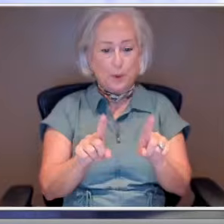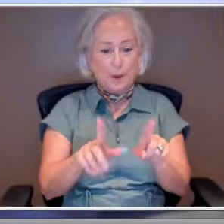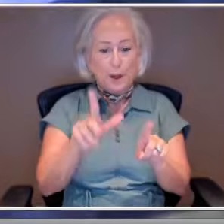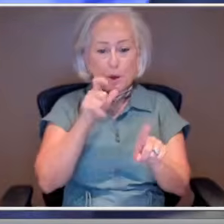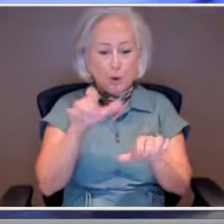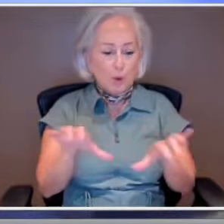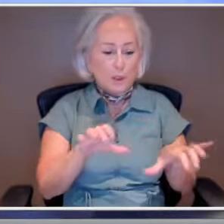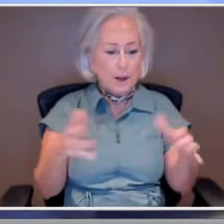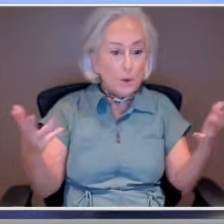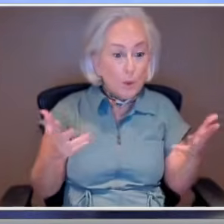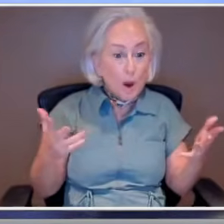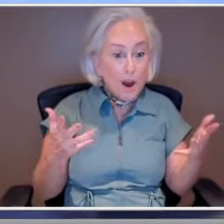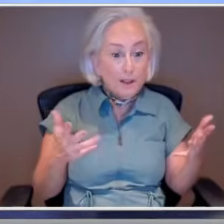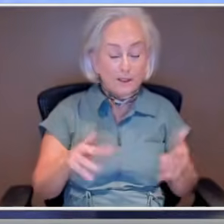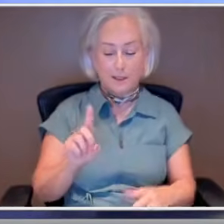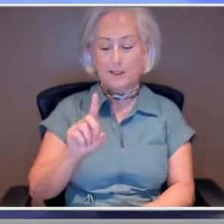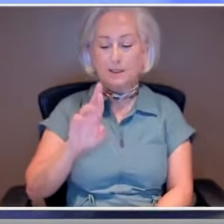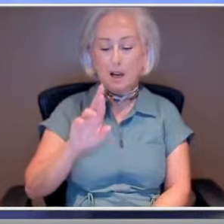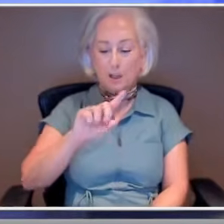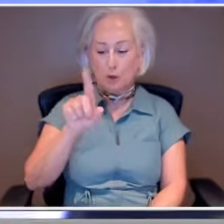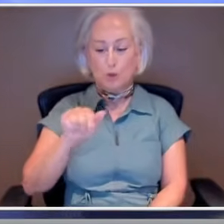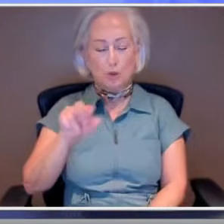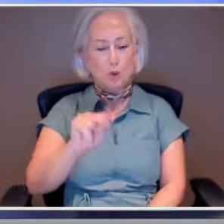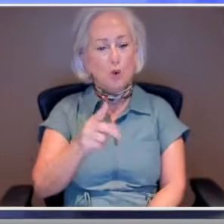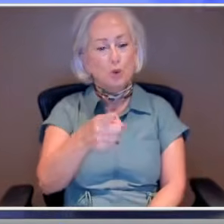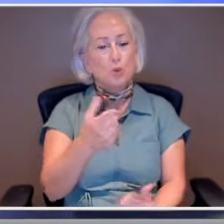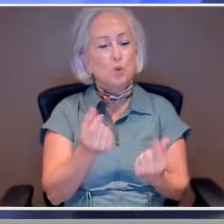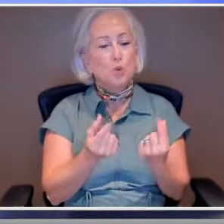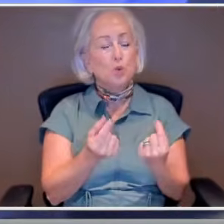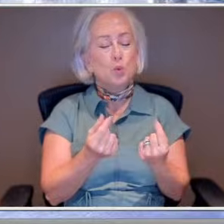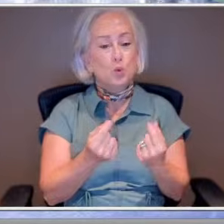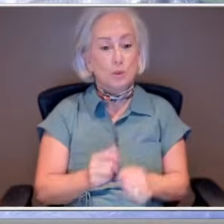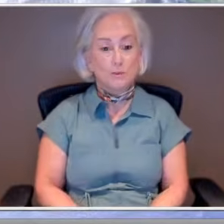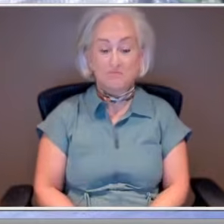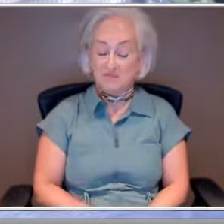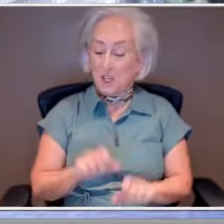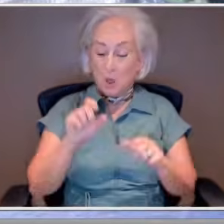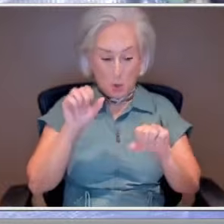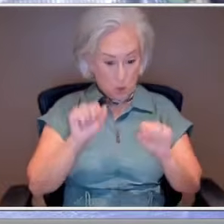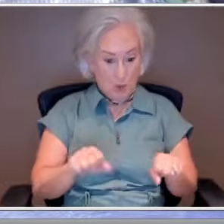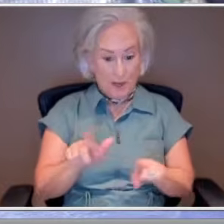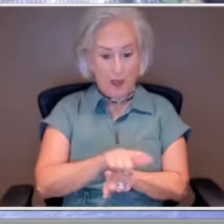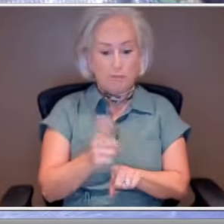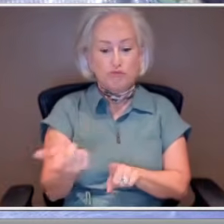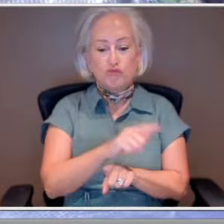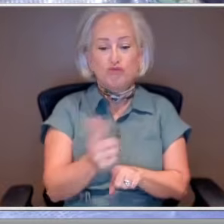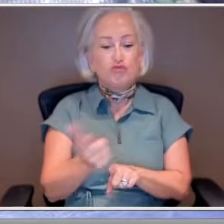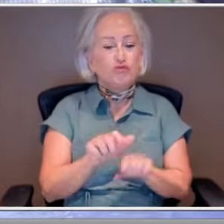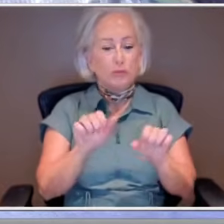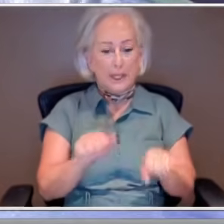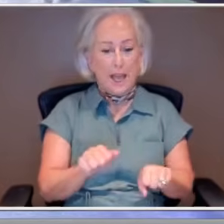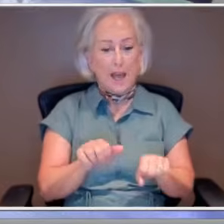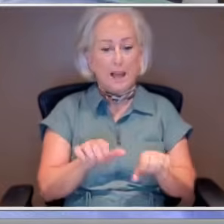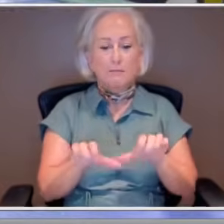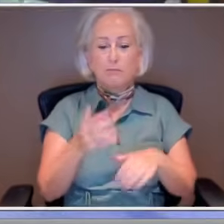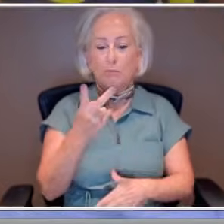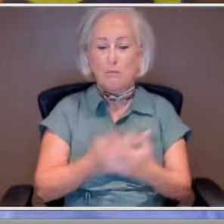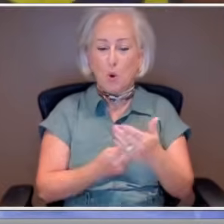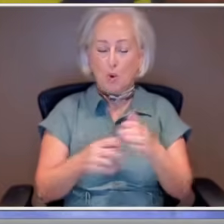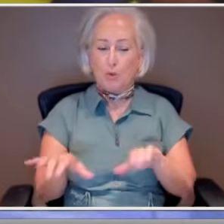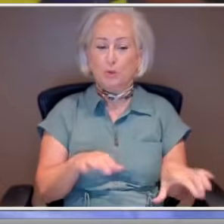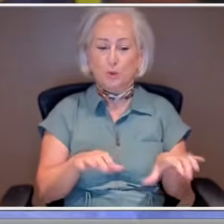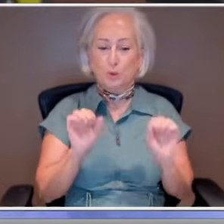Dr. Zorin, I'll start with you. Well, honestly, we can flip and we can do both parts of the procedure. So in general,